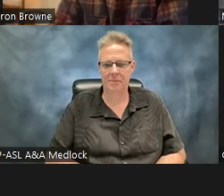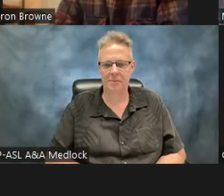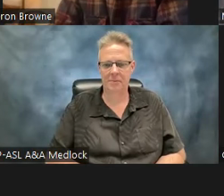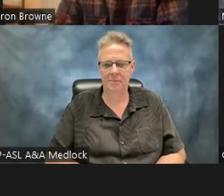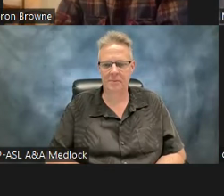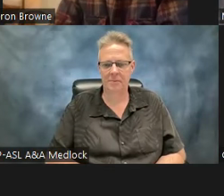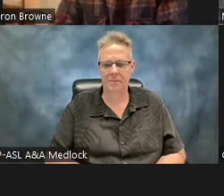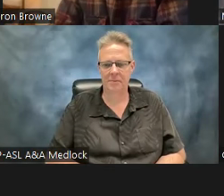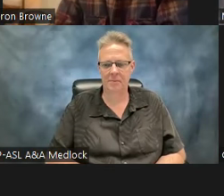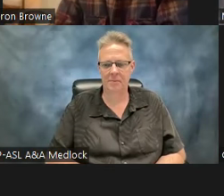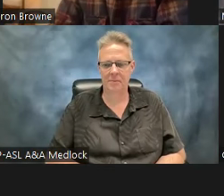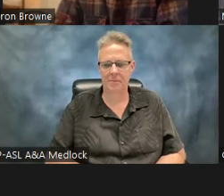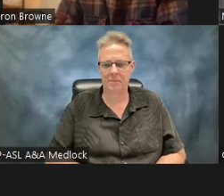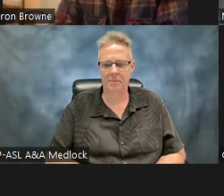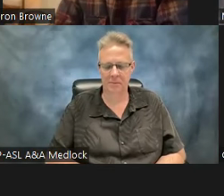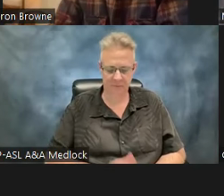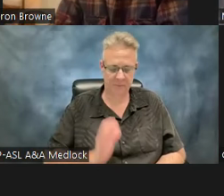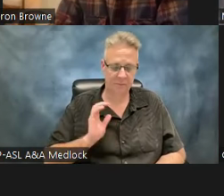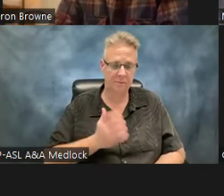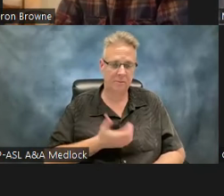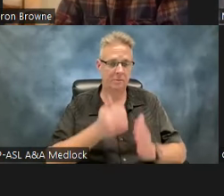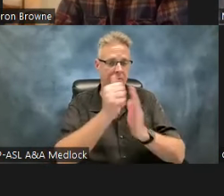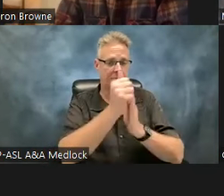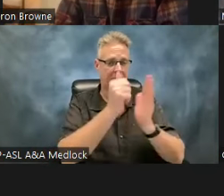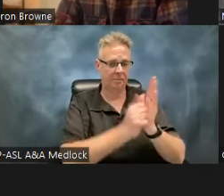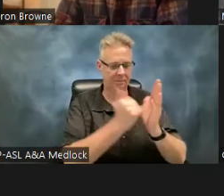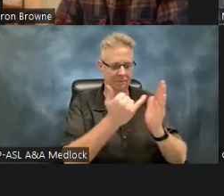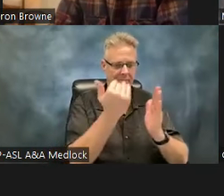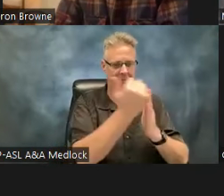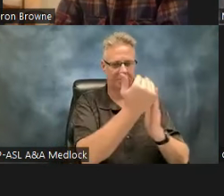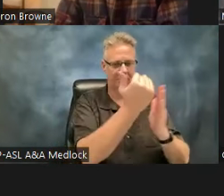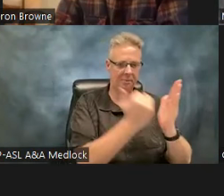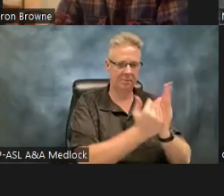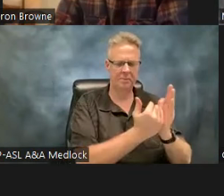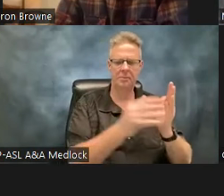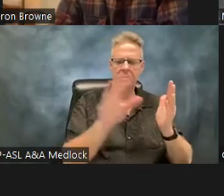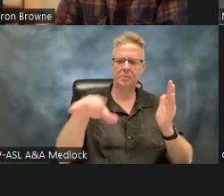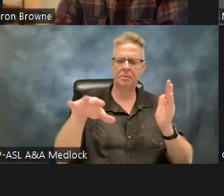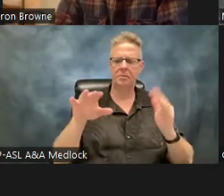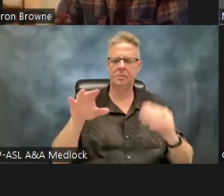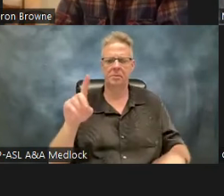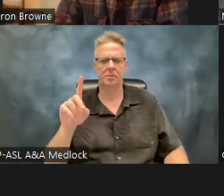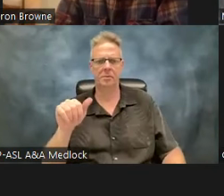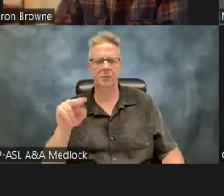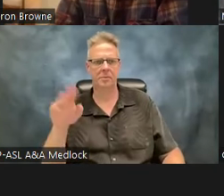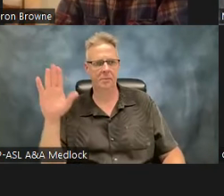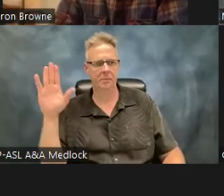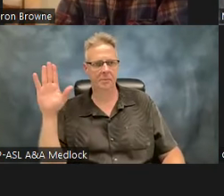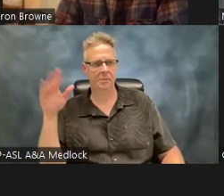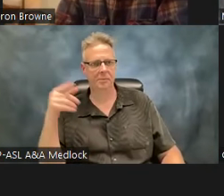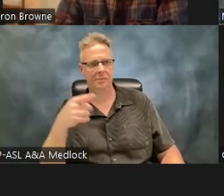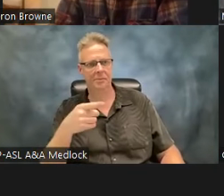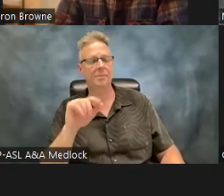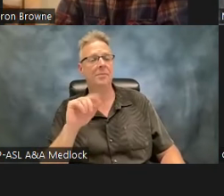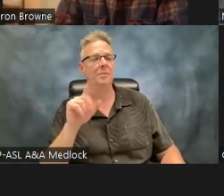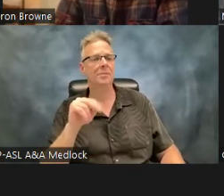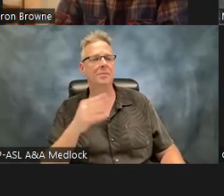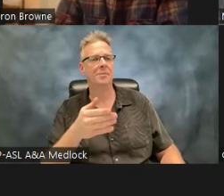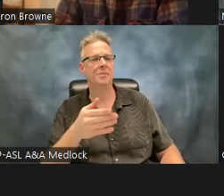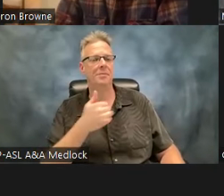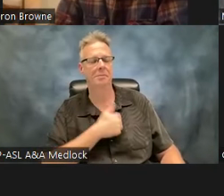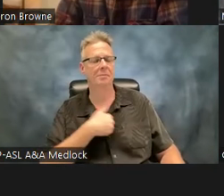to the next item on the agenda. Victoria, Commissioner Dan has his hand Oh, up. yes, Commissioner Dan, Right.